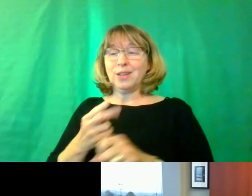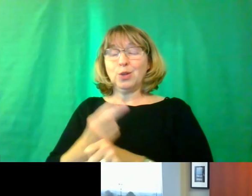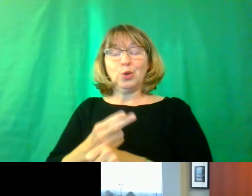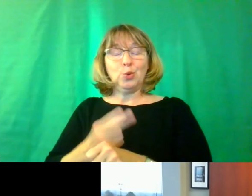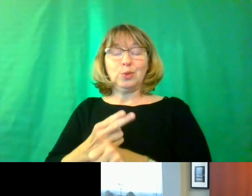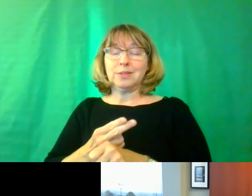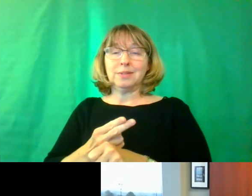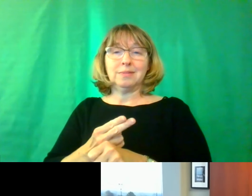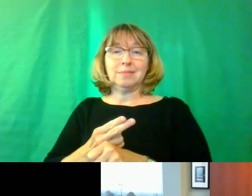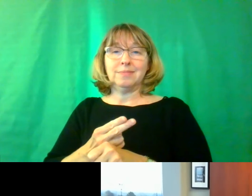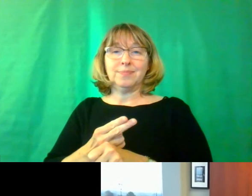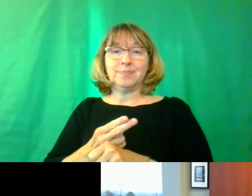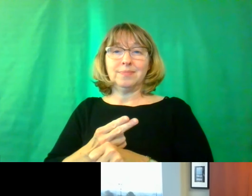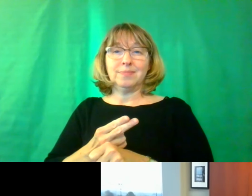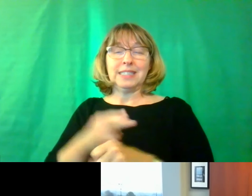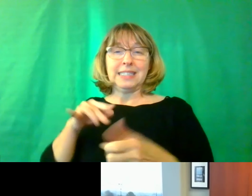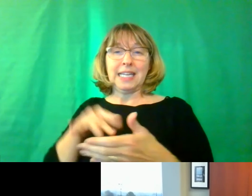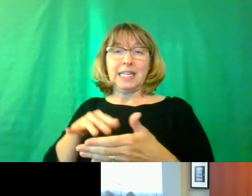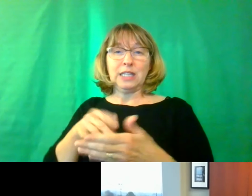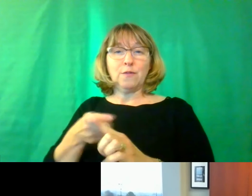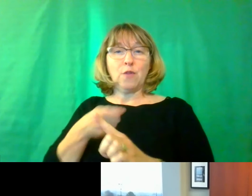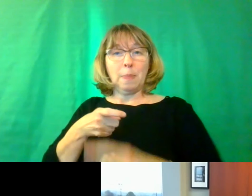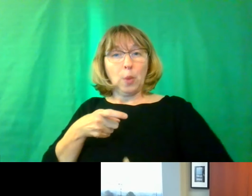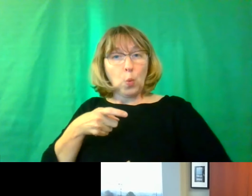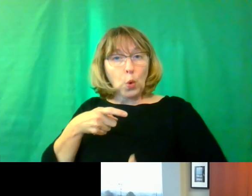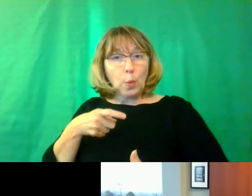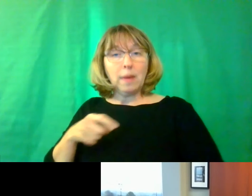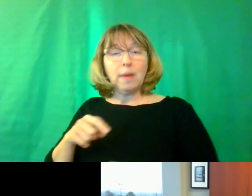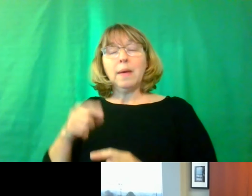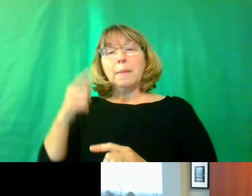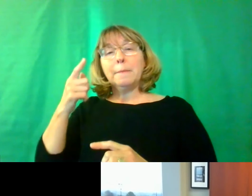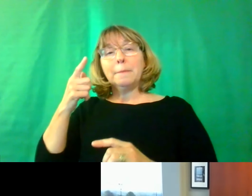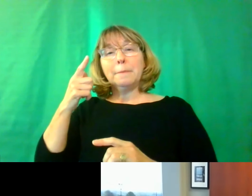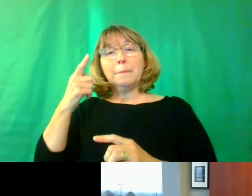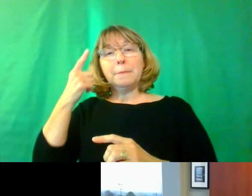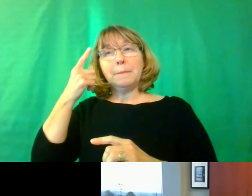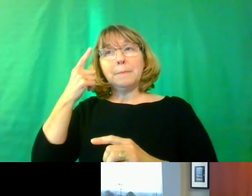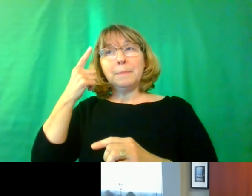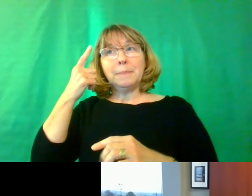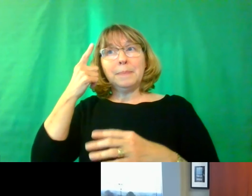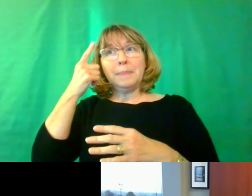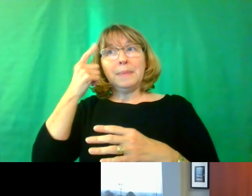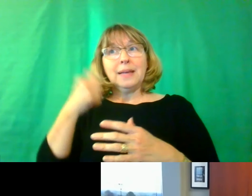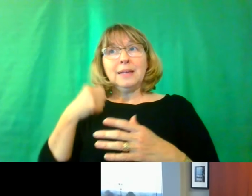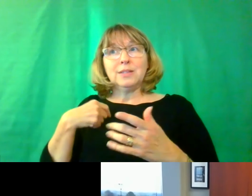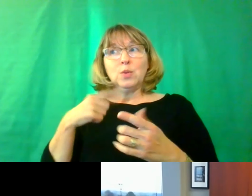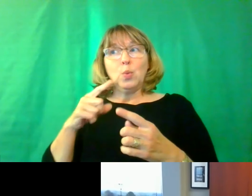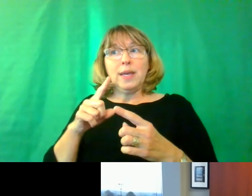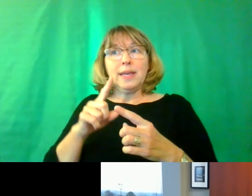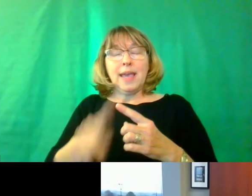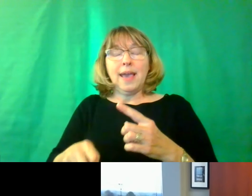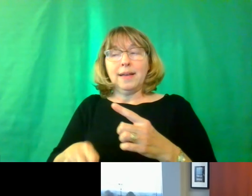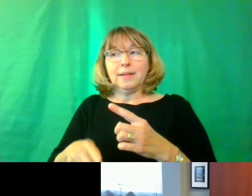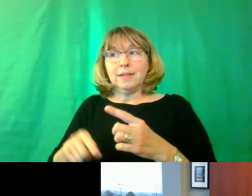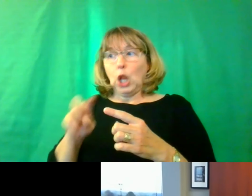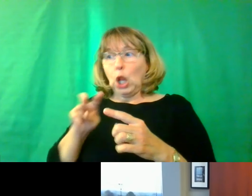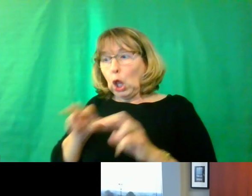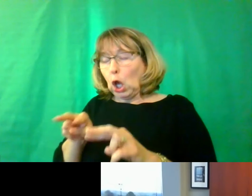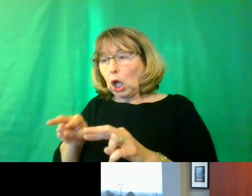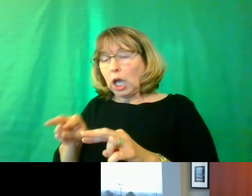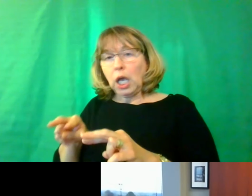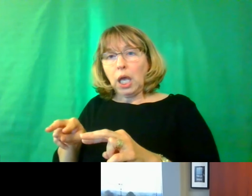for humans because there's no way to extrapolate the concentration in a dish to what humans are exposed to. So I am